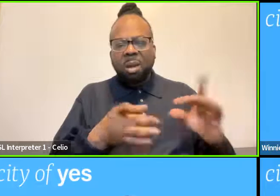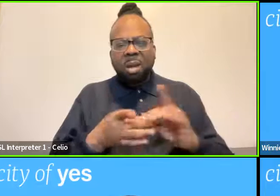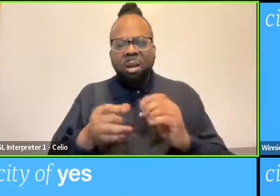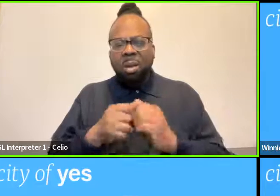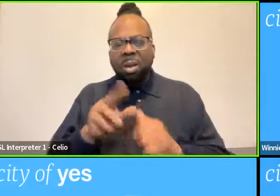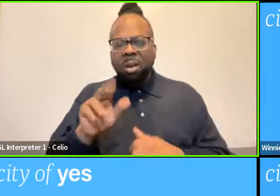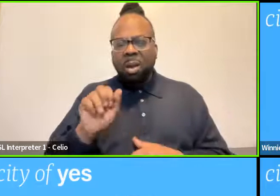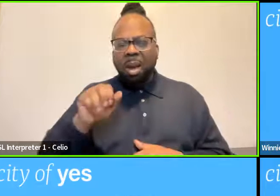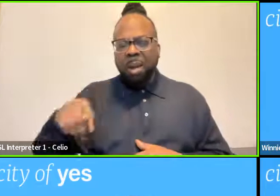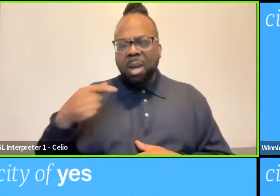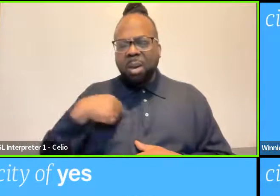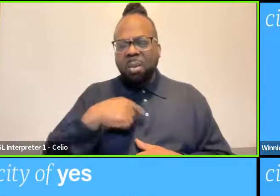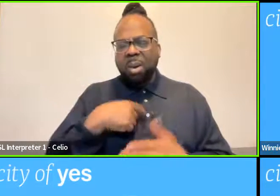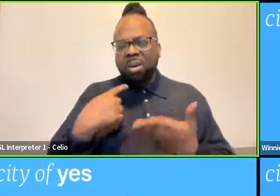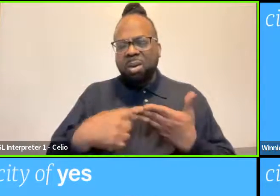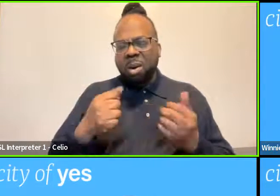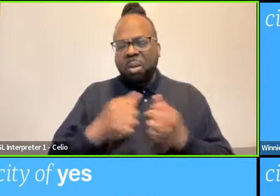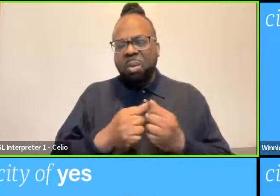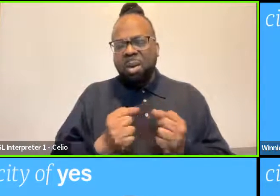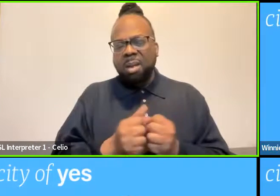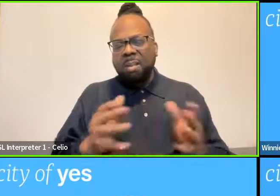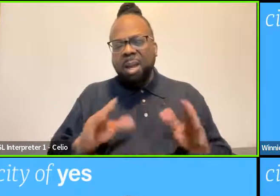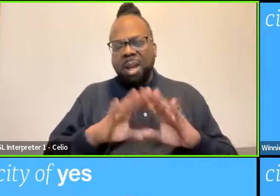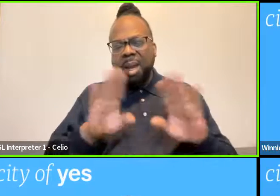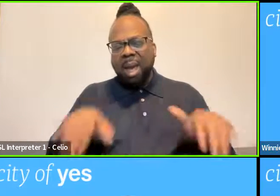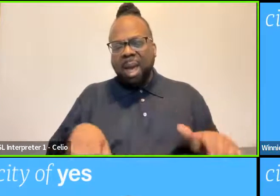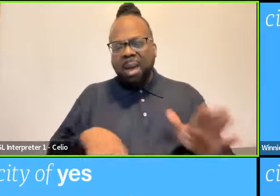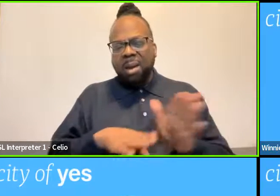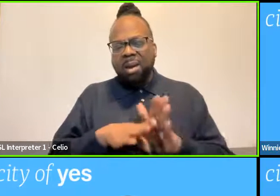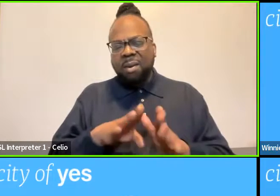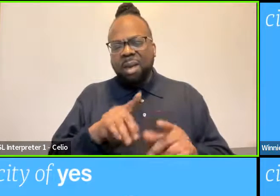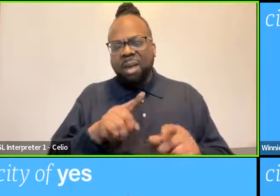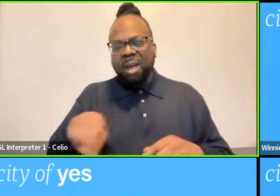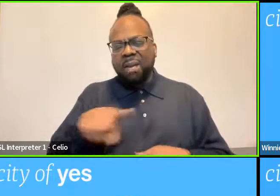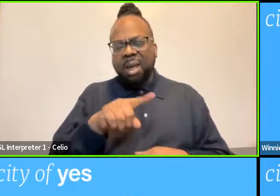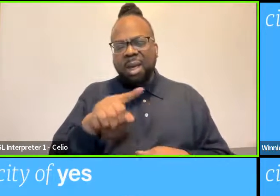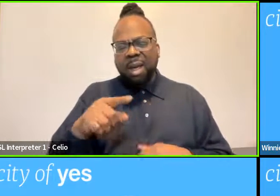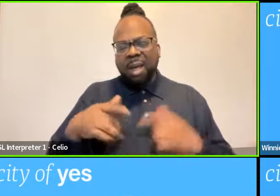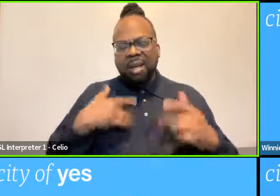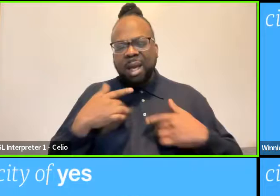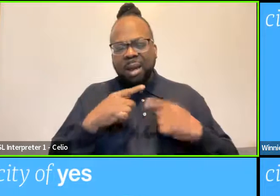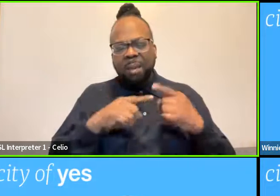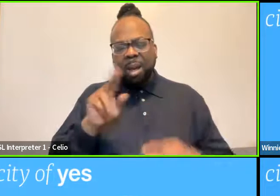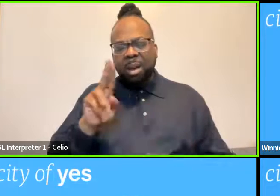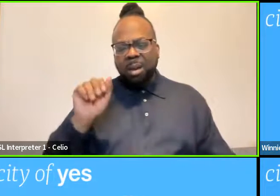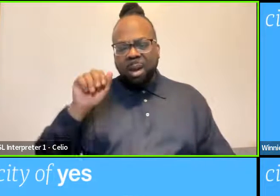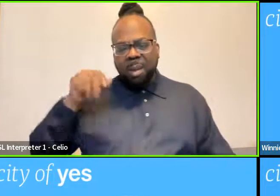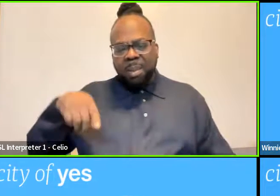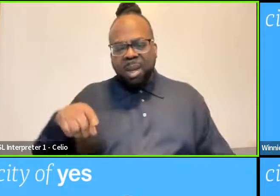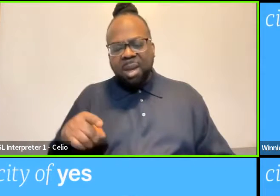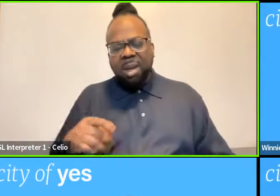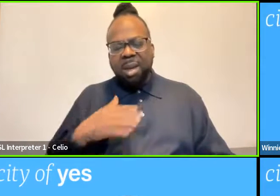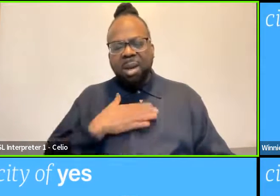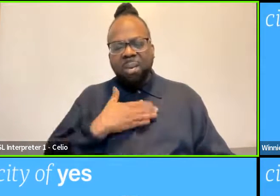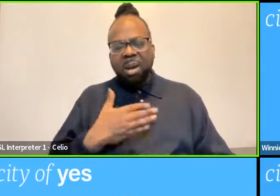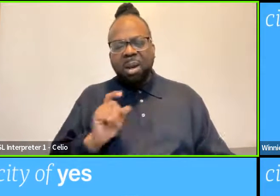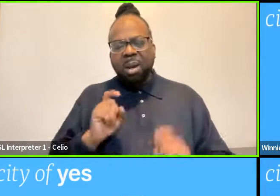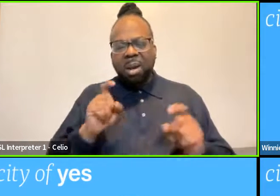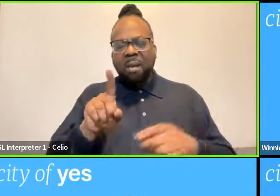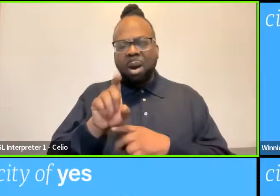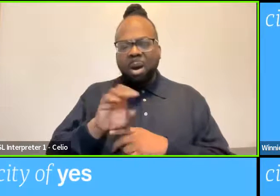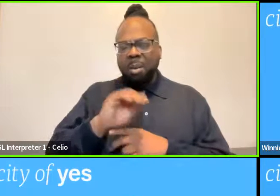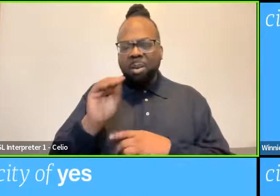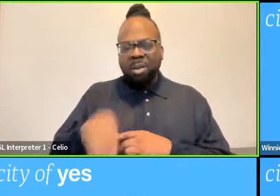to a lot of different affordable housing developers, and they've been excited about UAP in particular because they're already doing 100% affordable, and this will allow them to